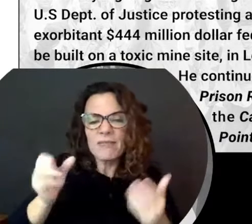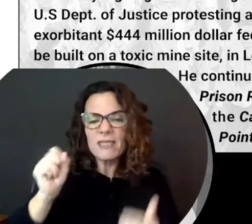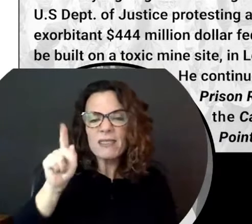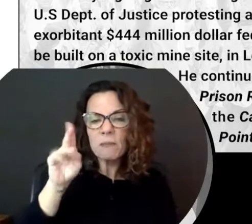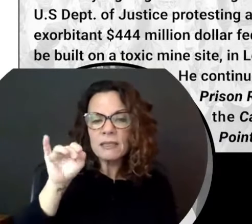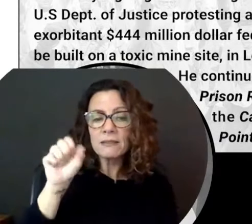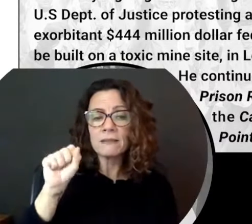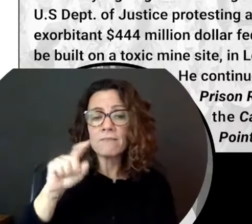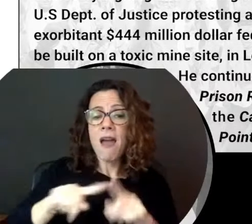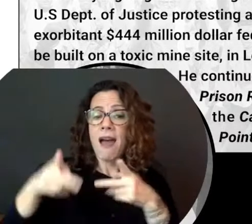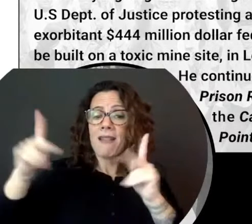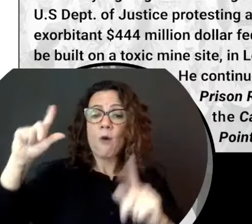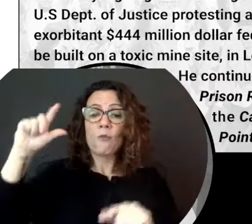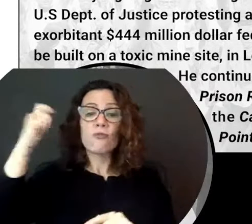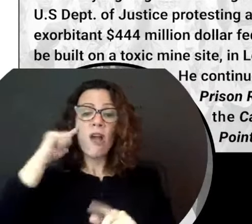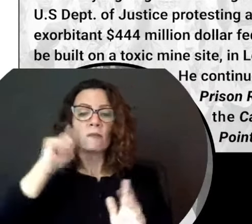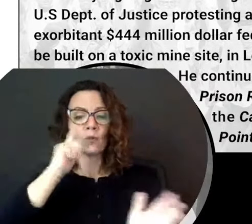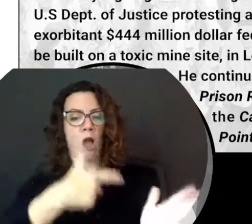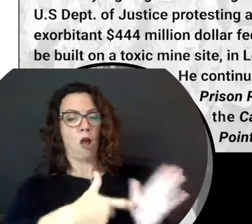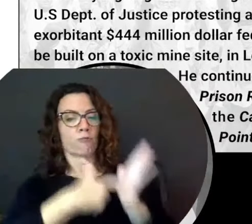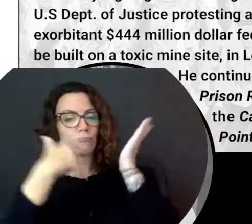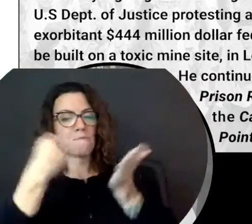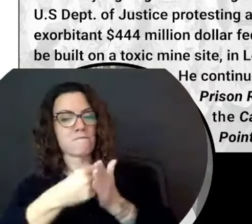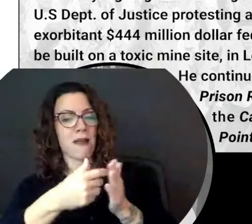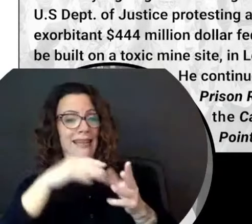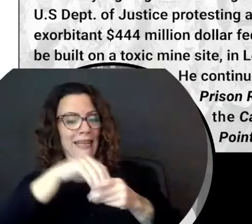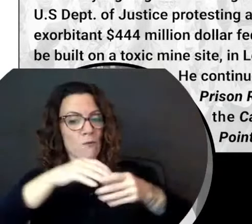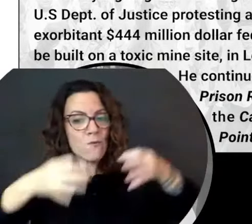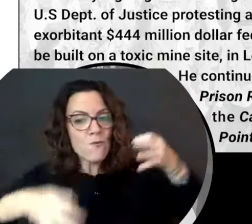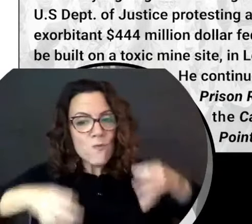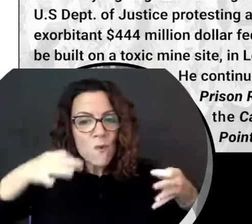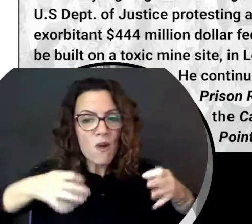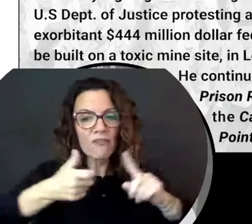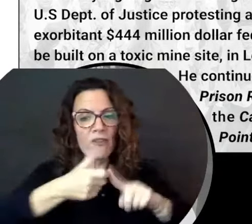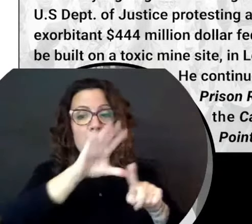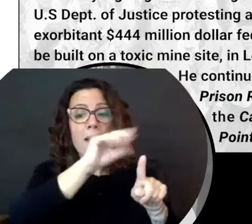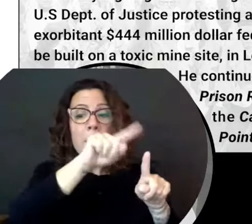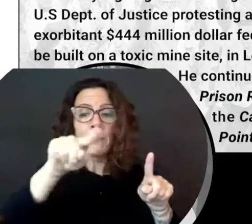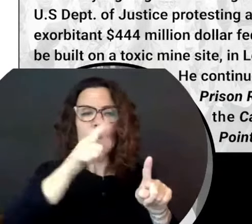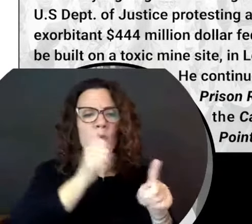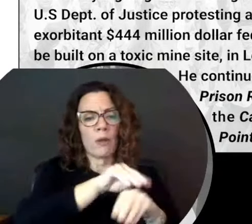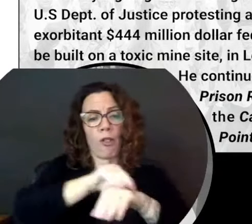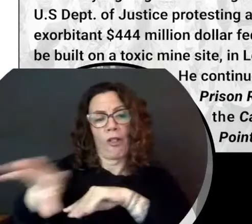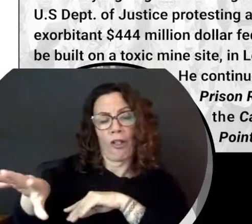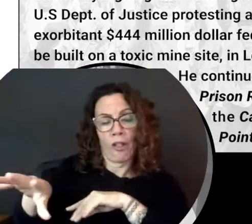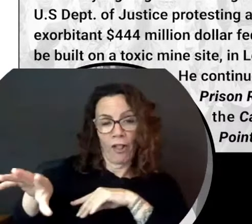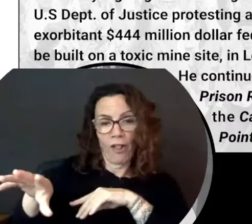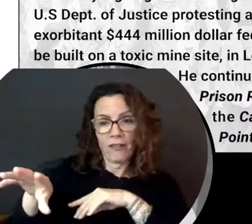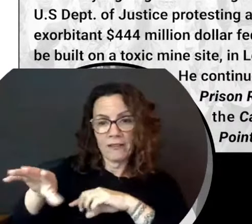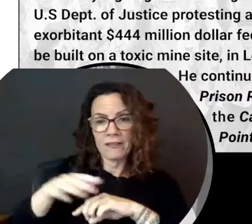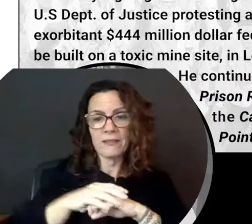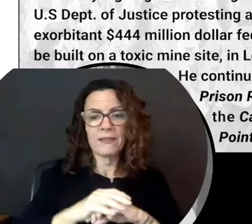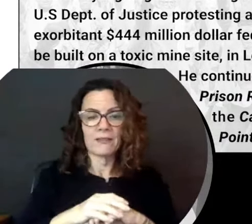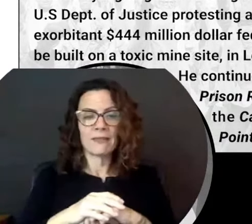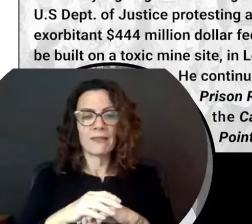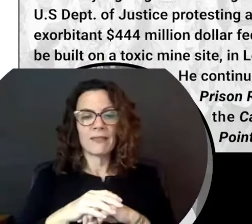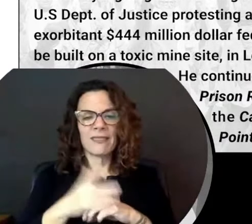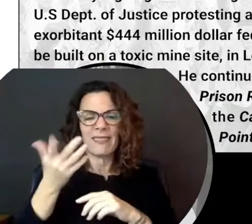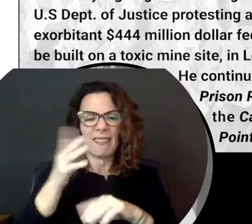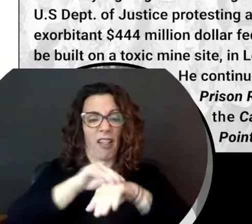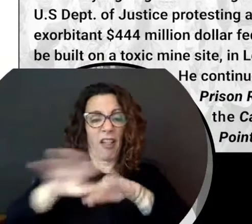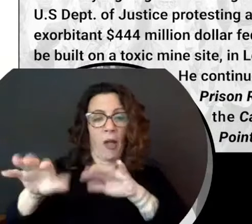and uninhabitable, but intentionally and deliberately refrains from publicly declaring